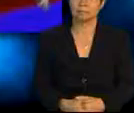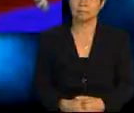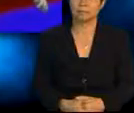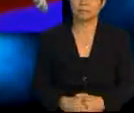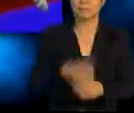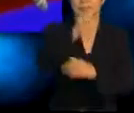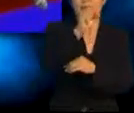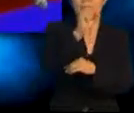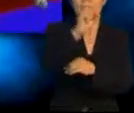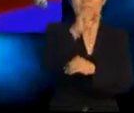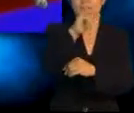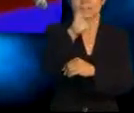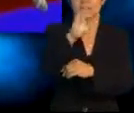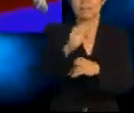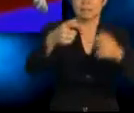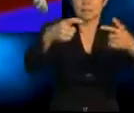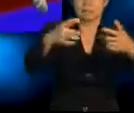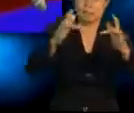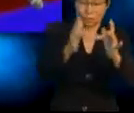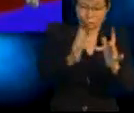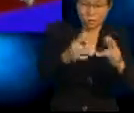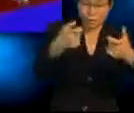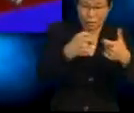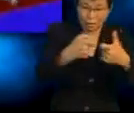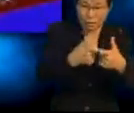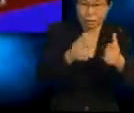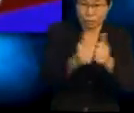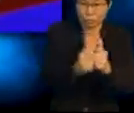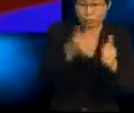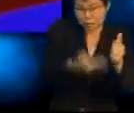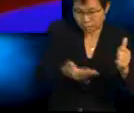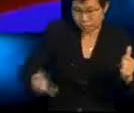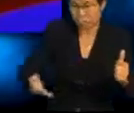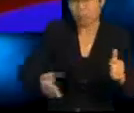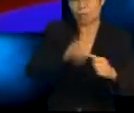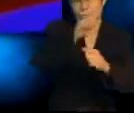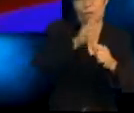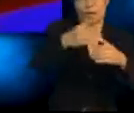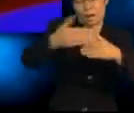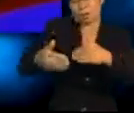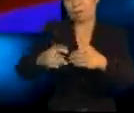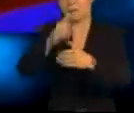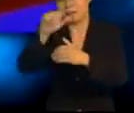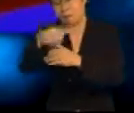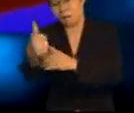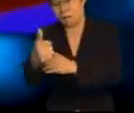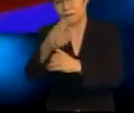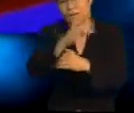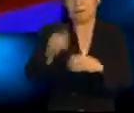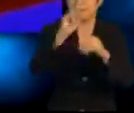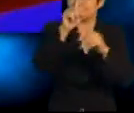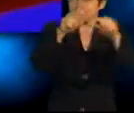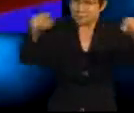A series circuit connects an electrical source with its components, one after another in a single